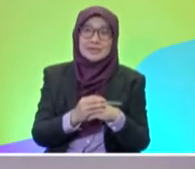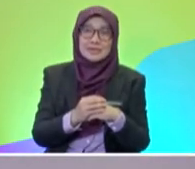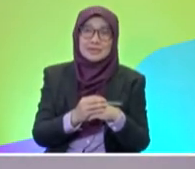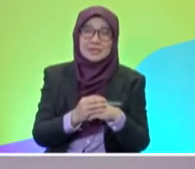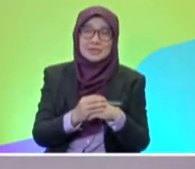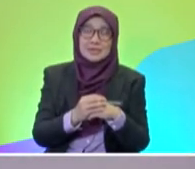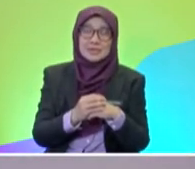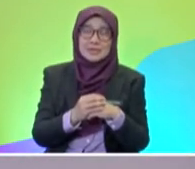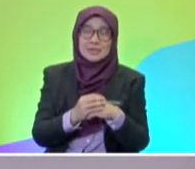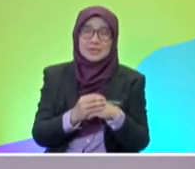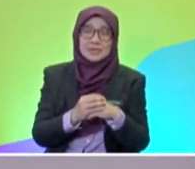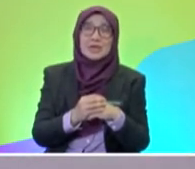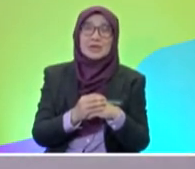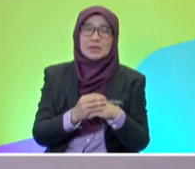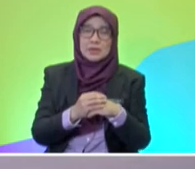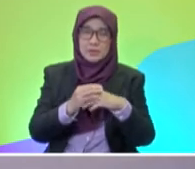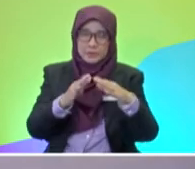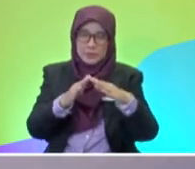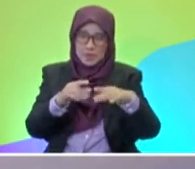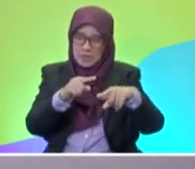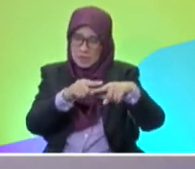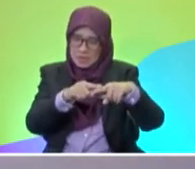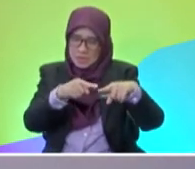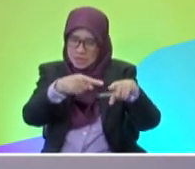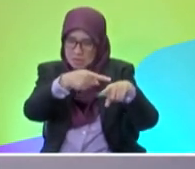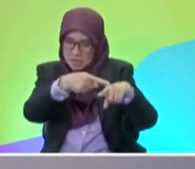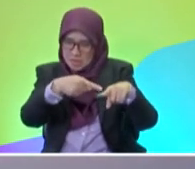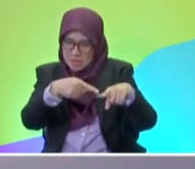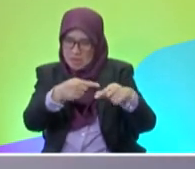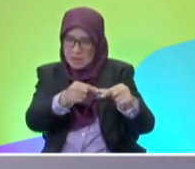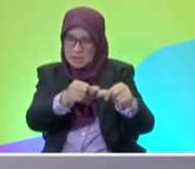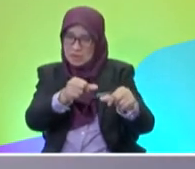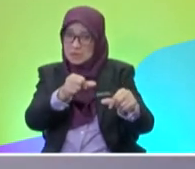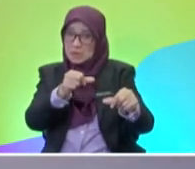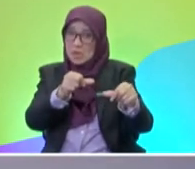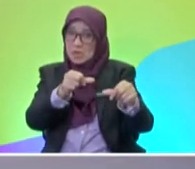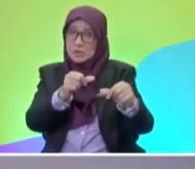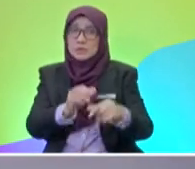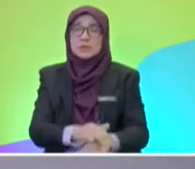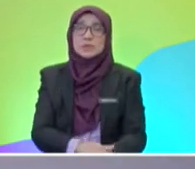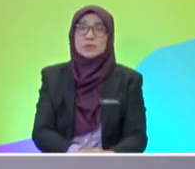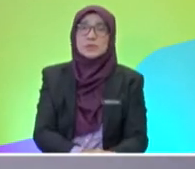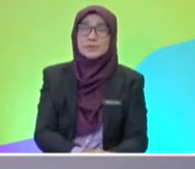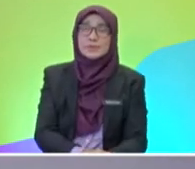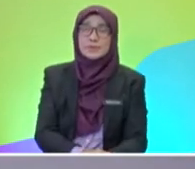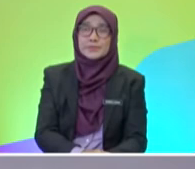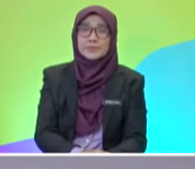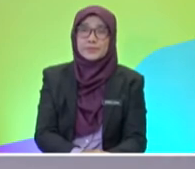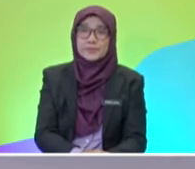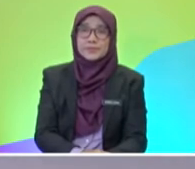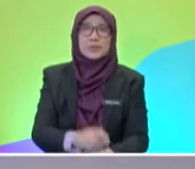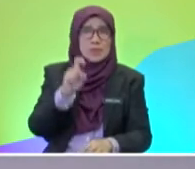the blade, and it's only a line with very the ruler. Very good. Yes, we have to take precaution when we